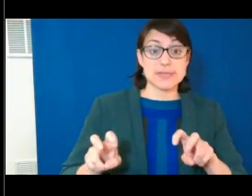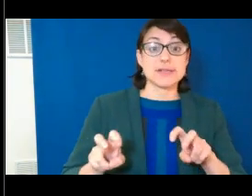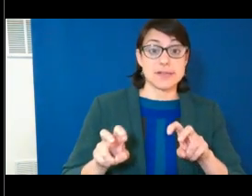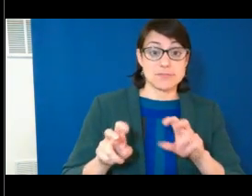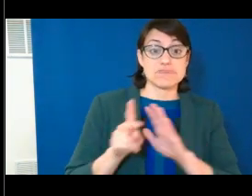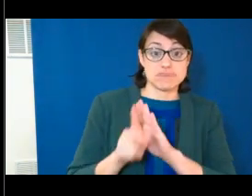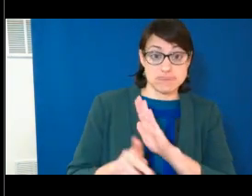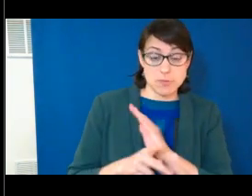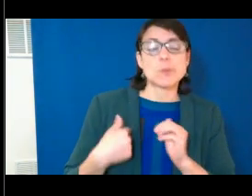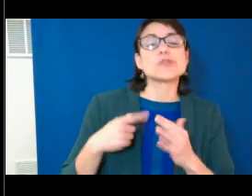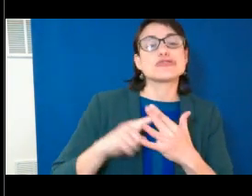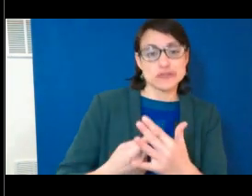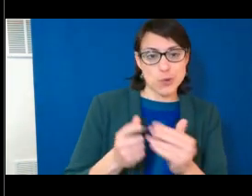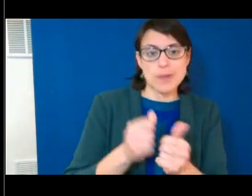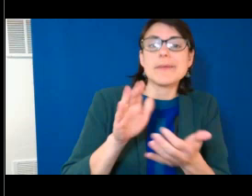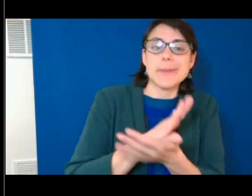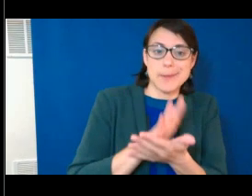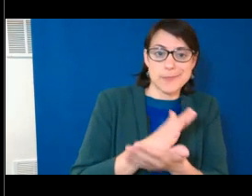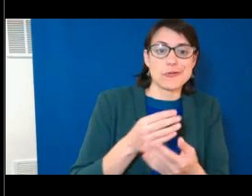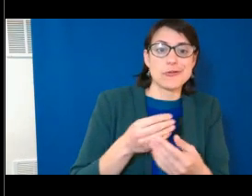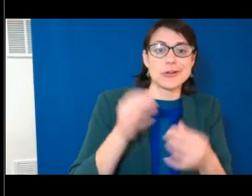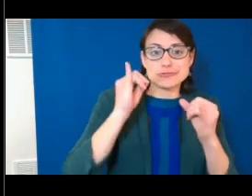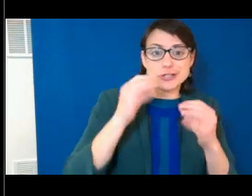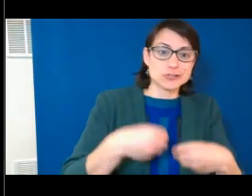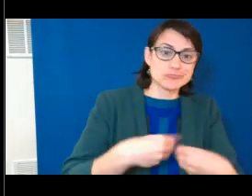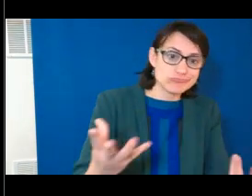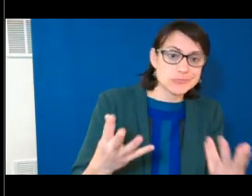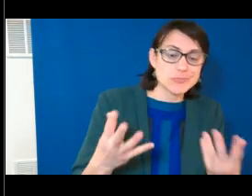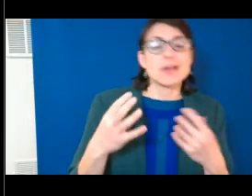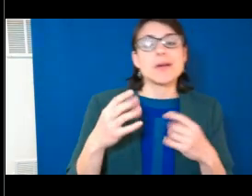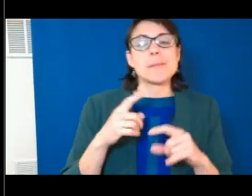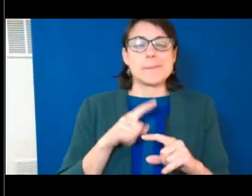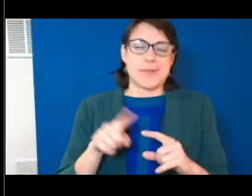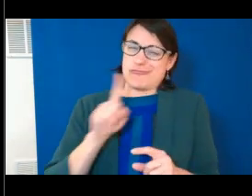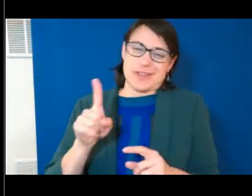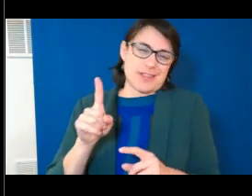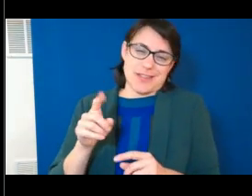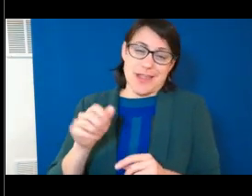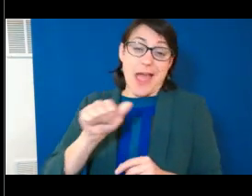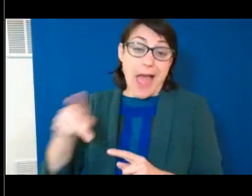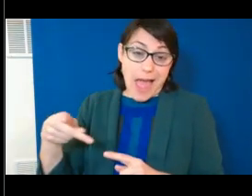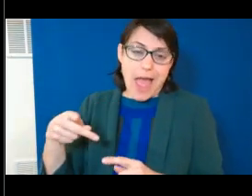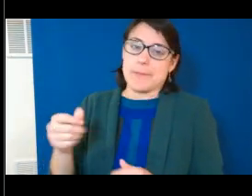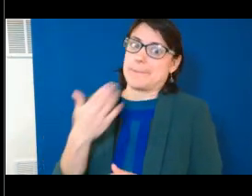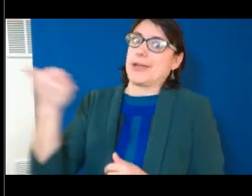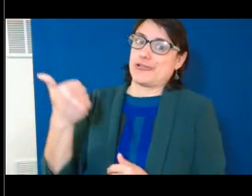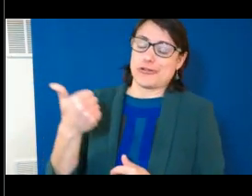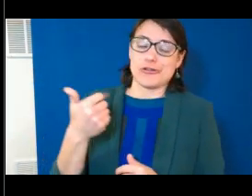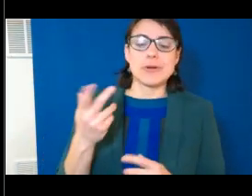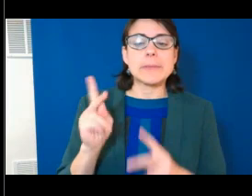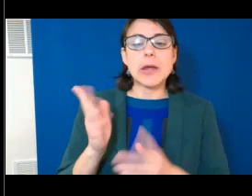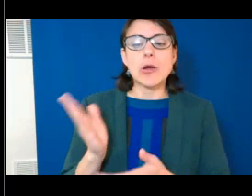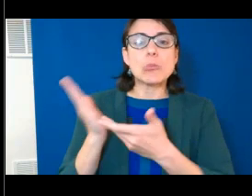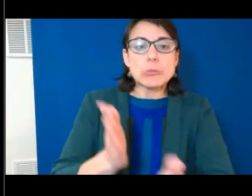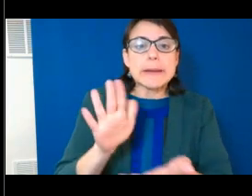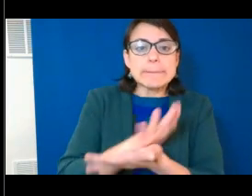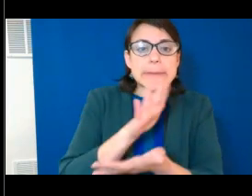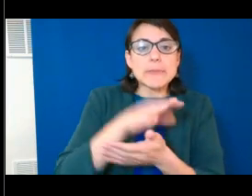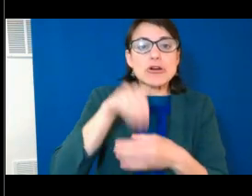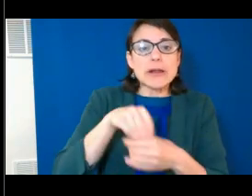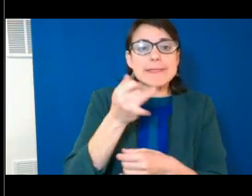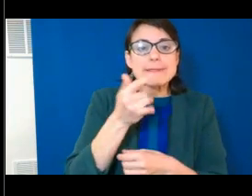paper instructions, but of course apps where it's at. People don't necessarily want to take paper sheets into the field. So when we were looking for